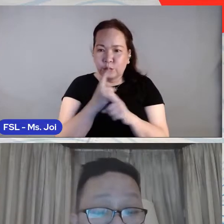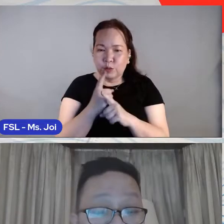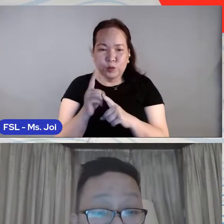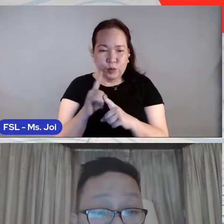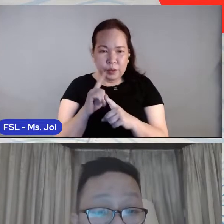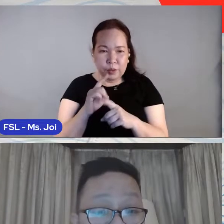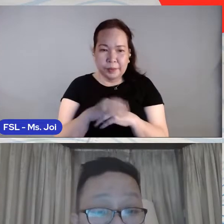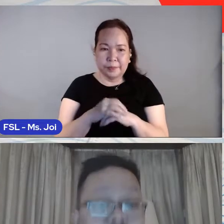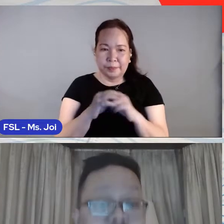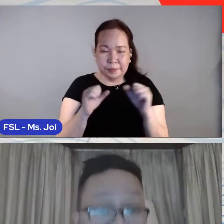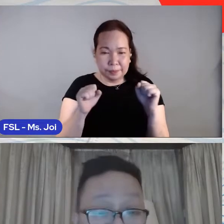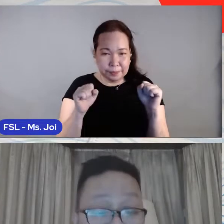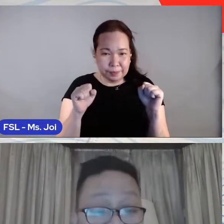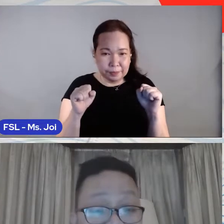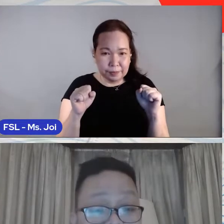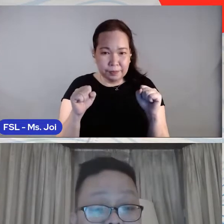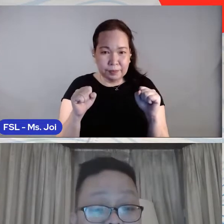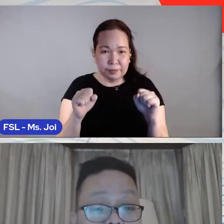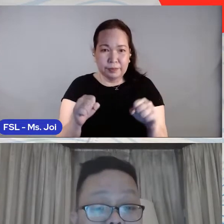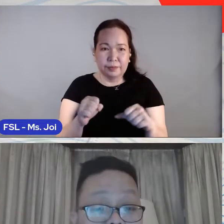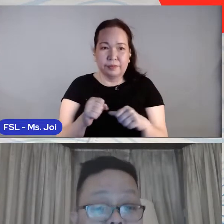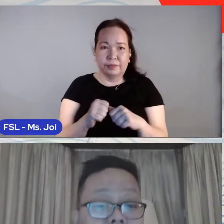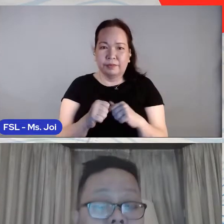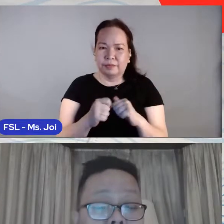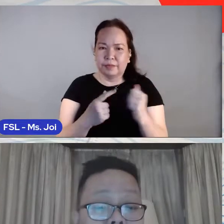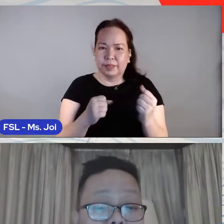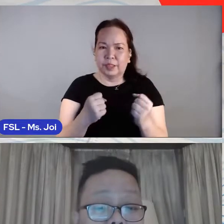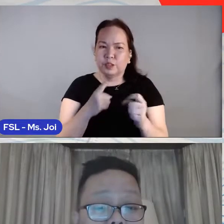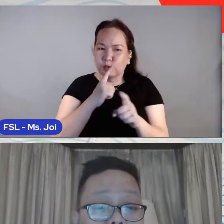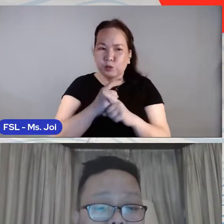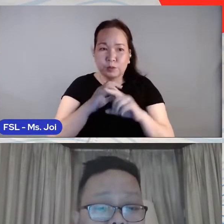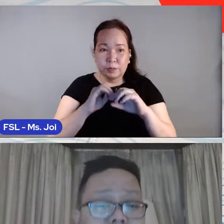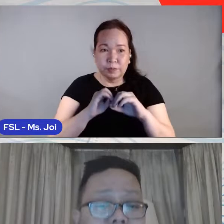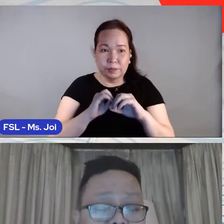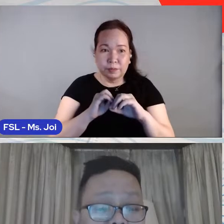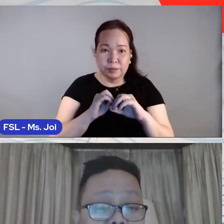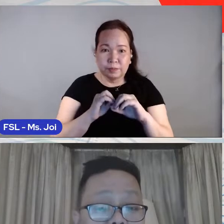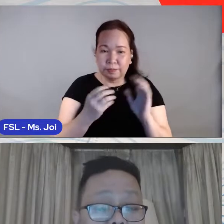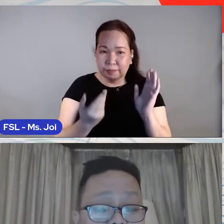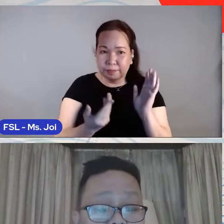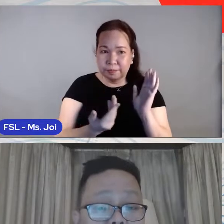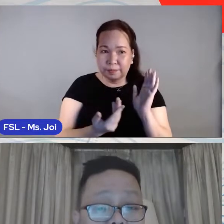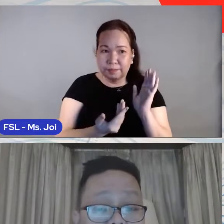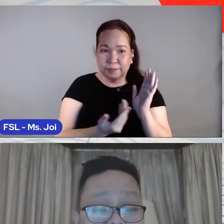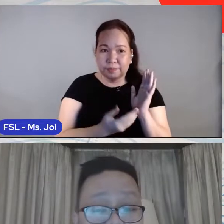mas safe ang ating halalan. So, ito sa tingin ko